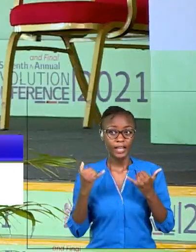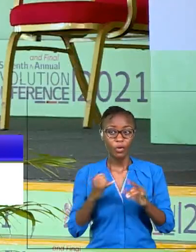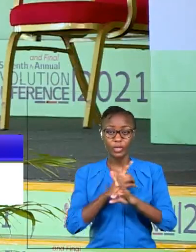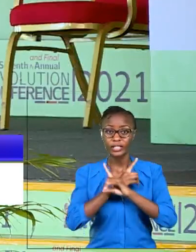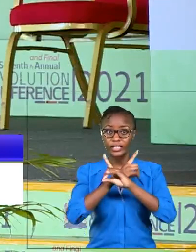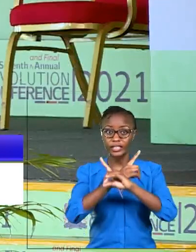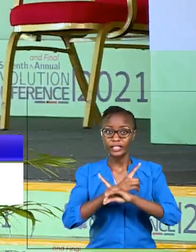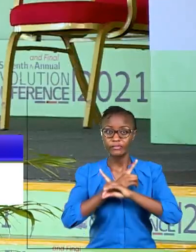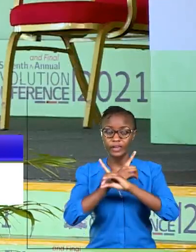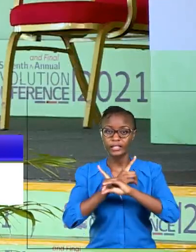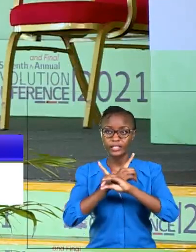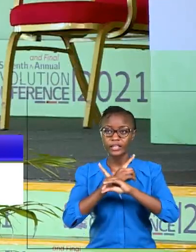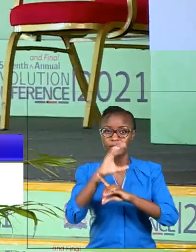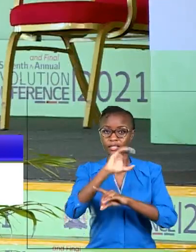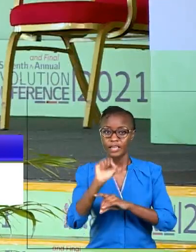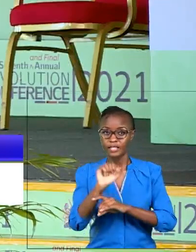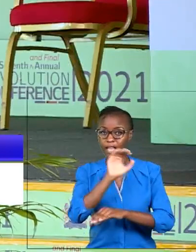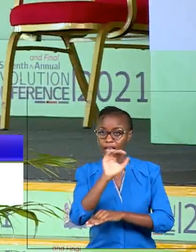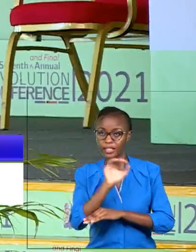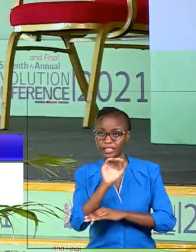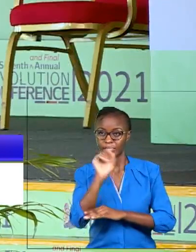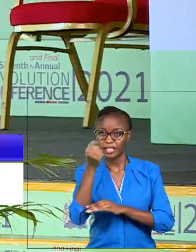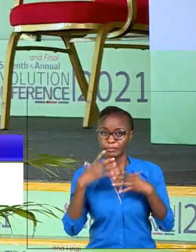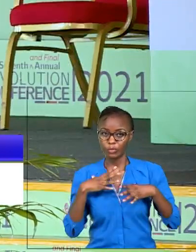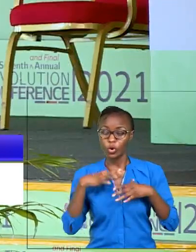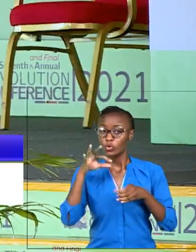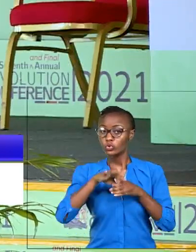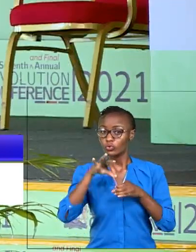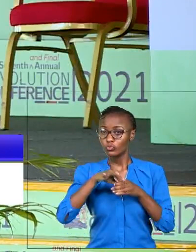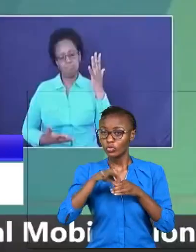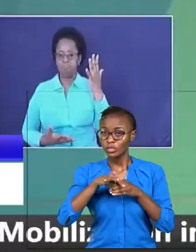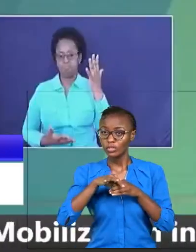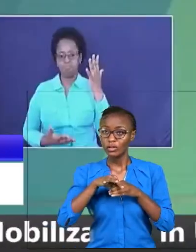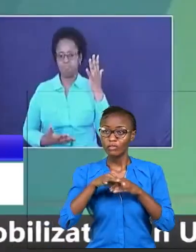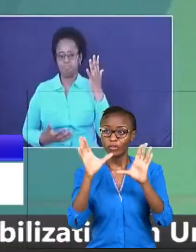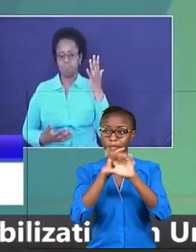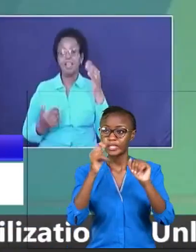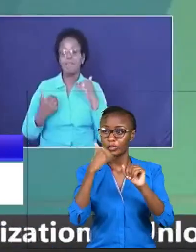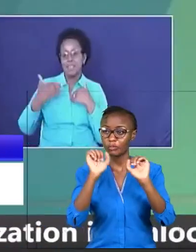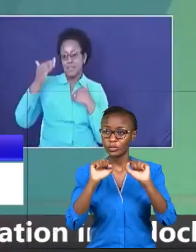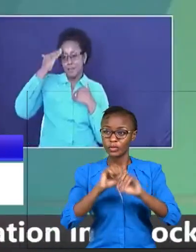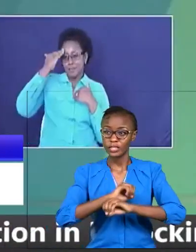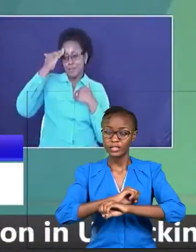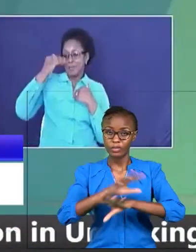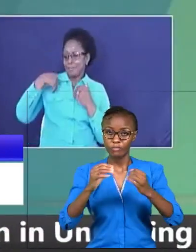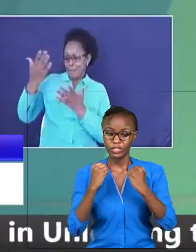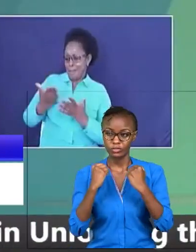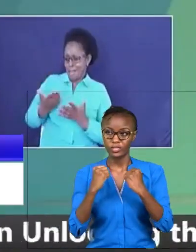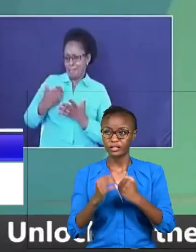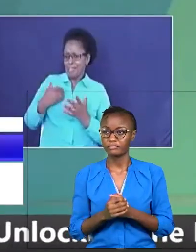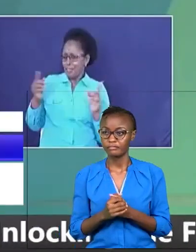Eugene Wamalwa has asked Kenyans to elect a presidential candidate will strengthen Devolution. I was invited at a very short notice just